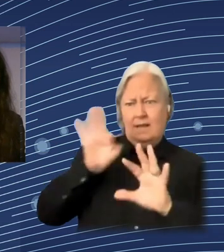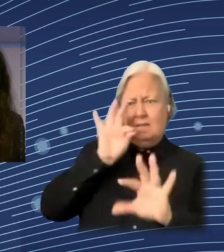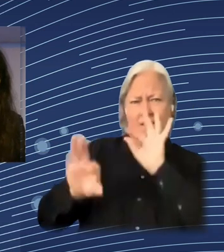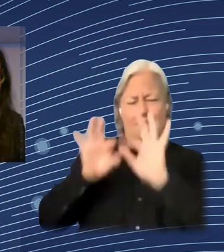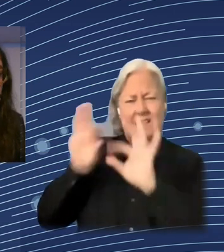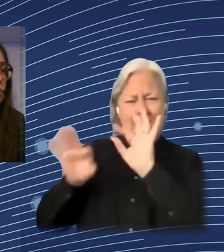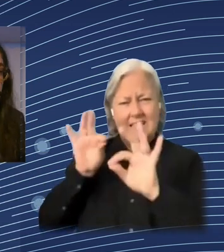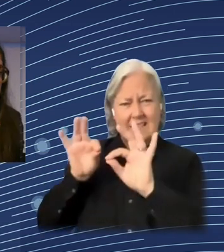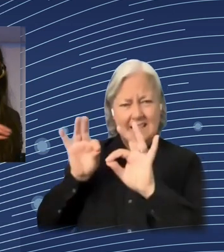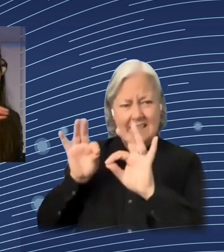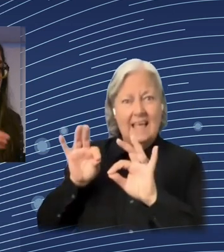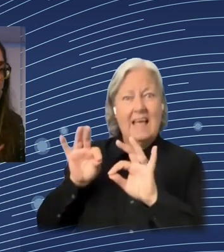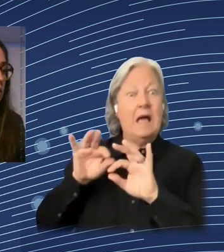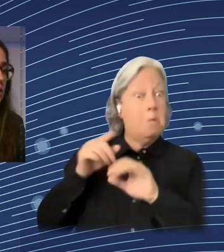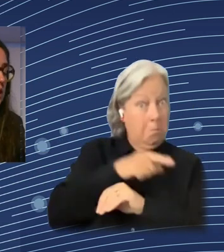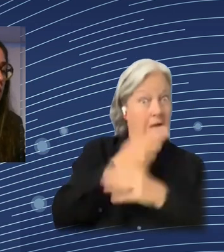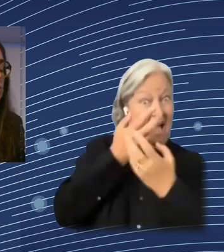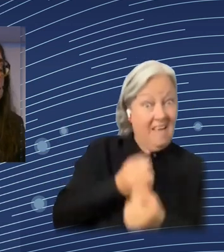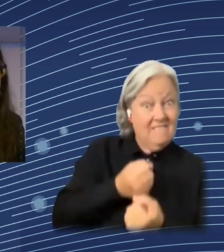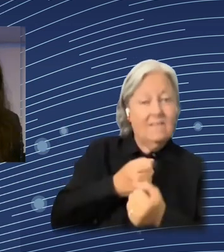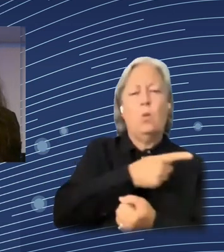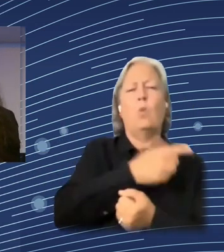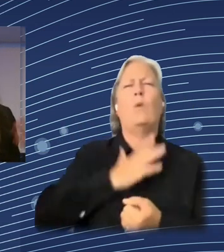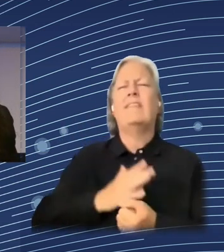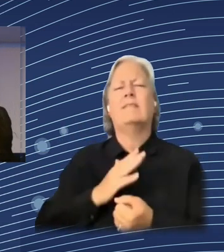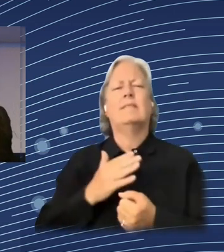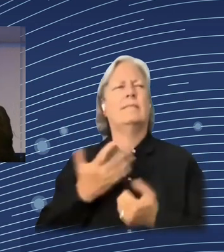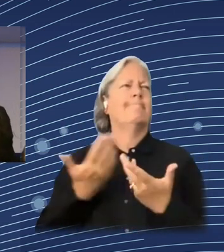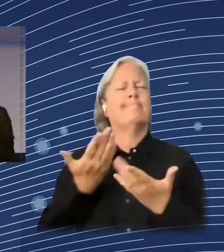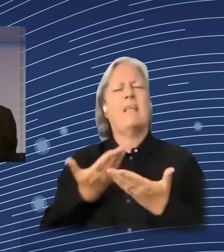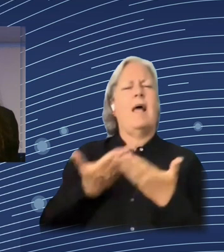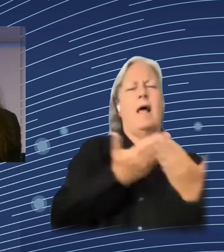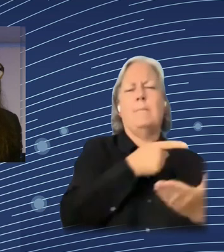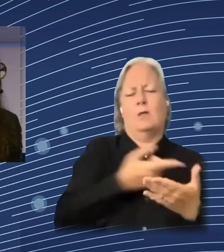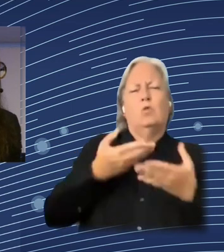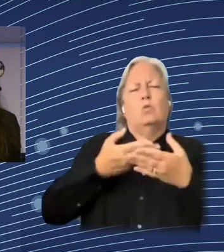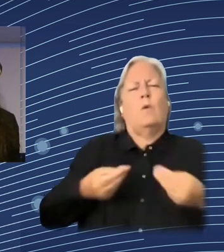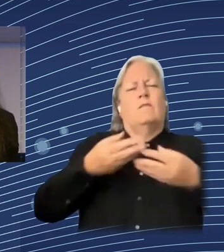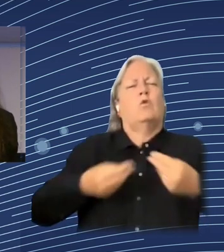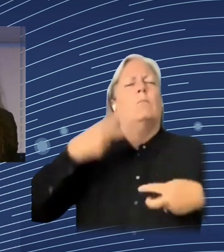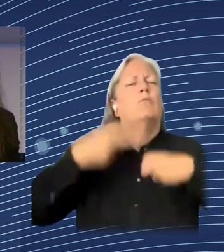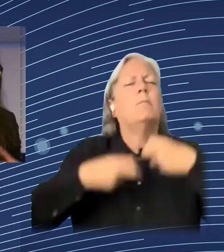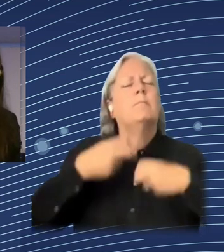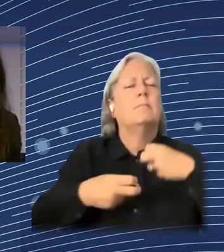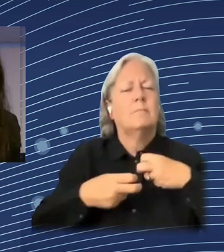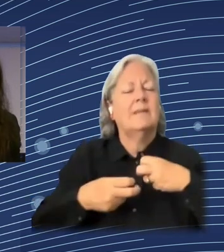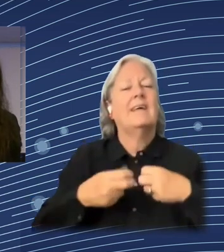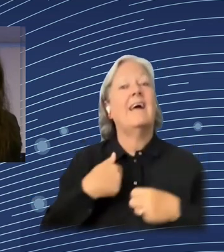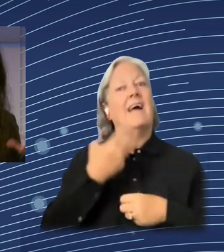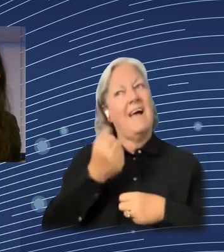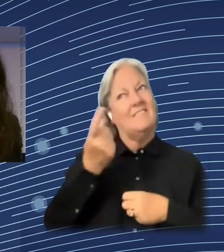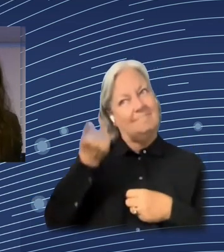not an algorithm to solve a particular situation. So that's why we created the observatory with the M, like for everyone